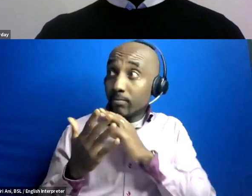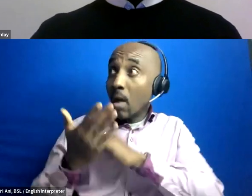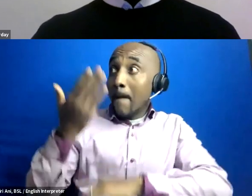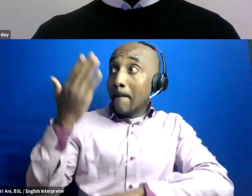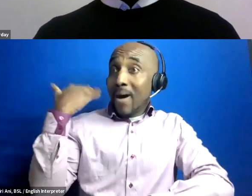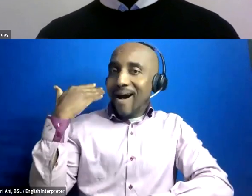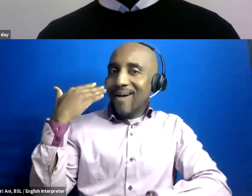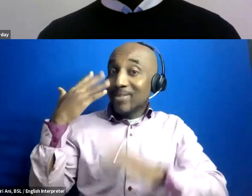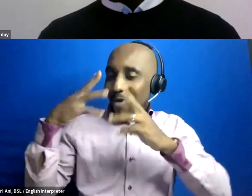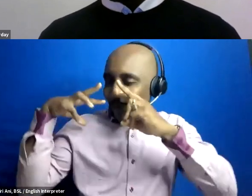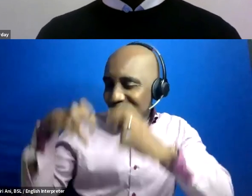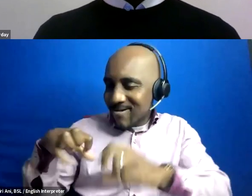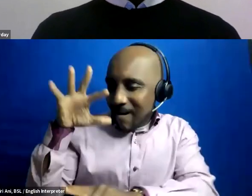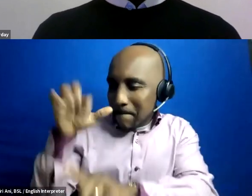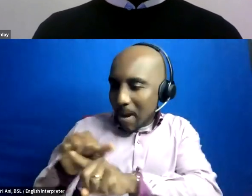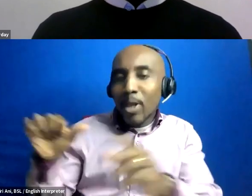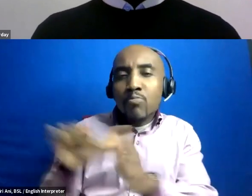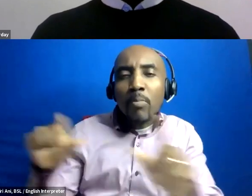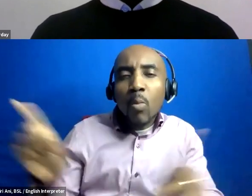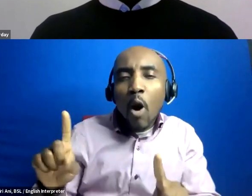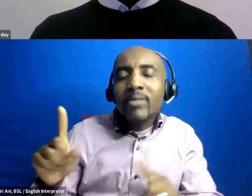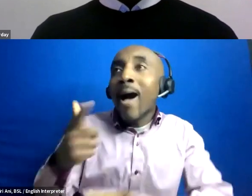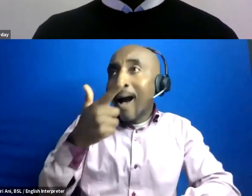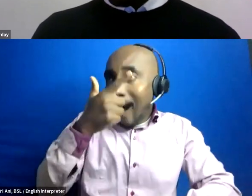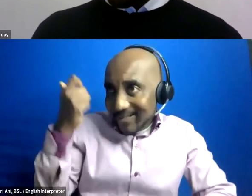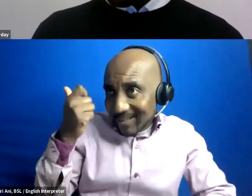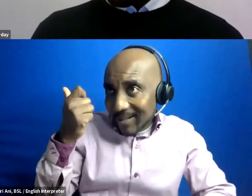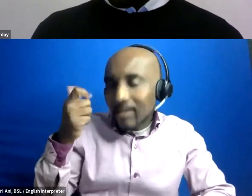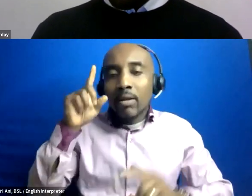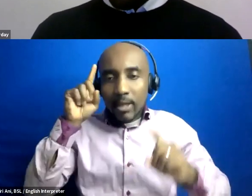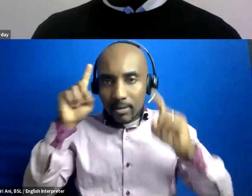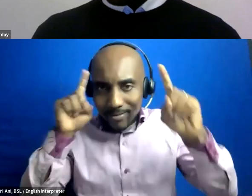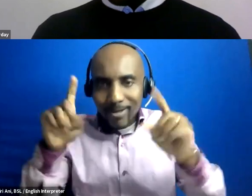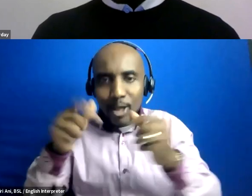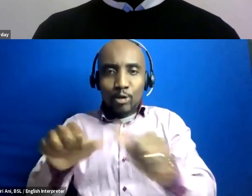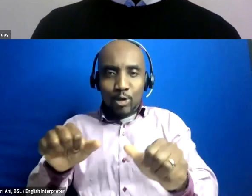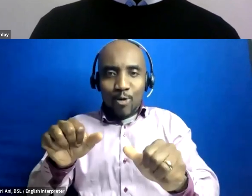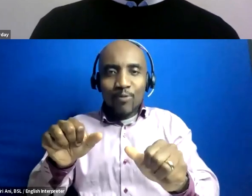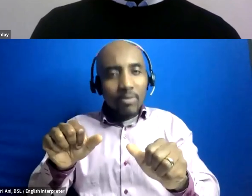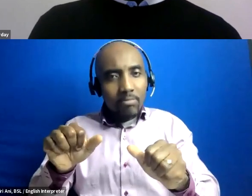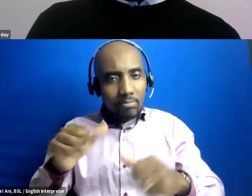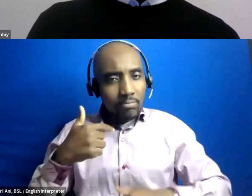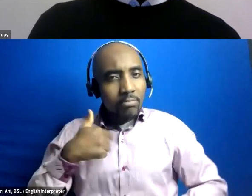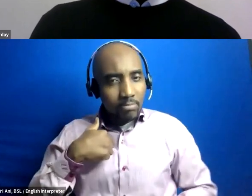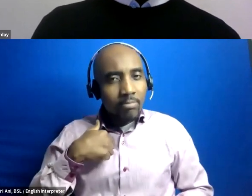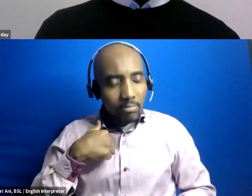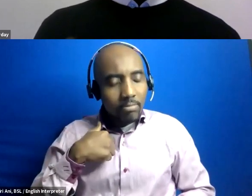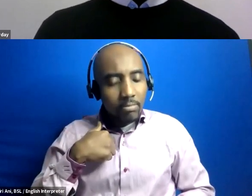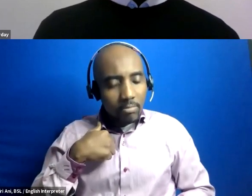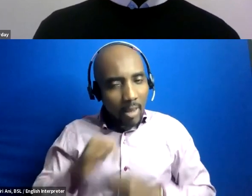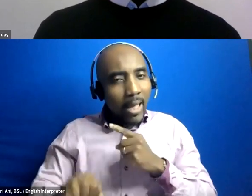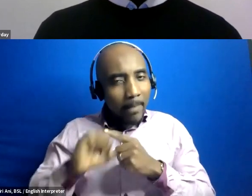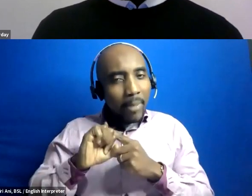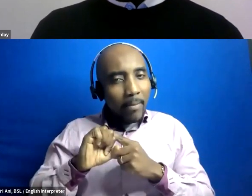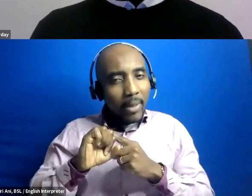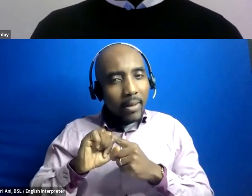And to kind of look for those solutions. And that was one of the things that I was particularly struck by in listening